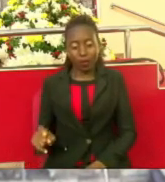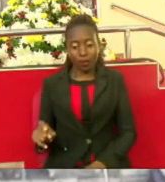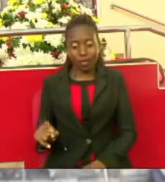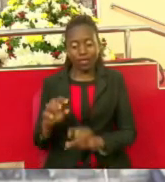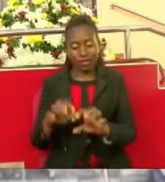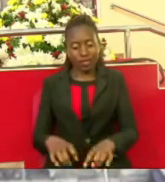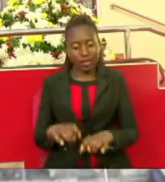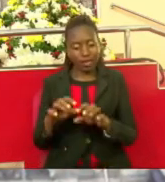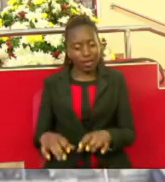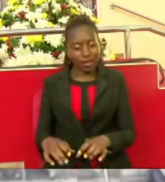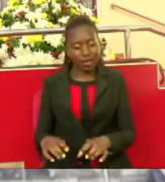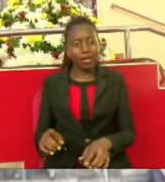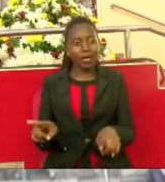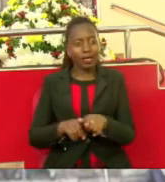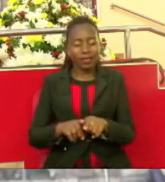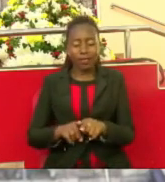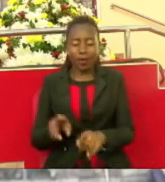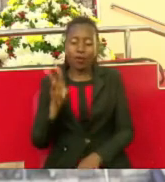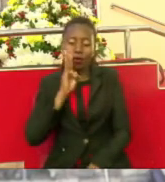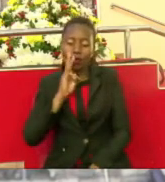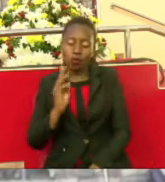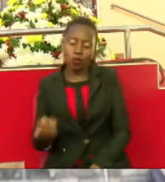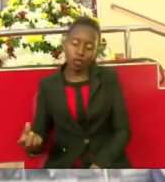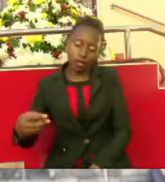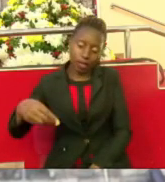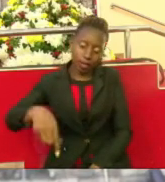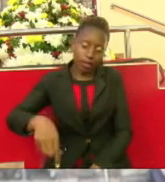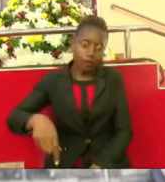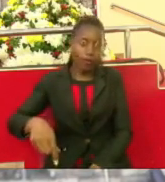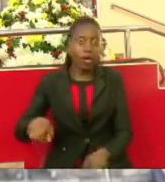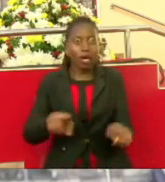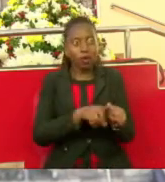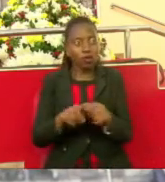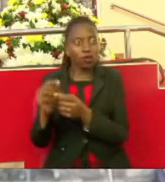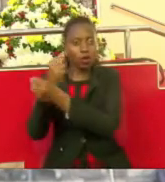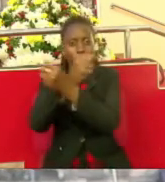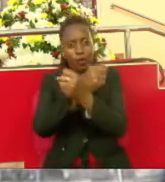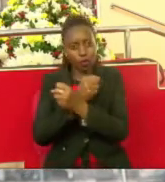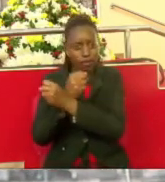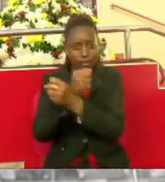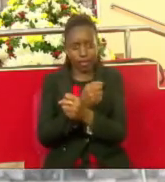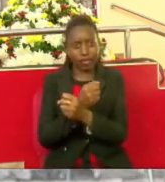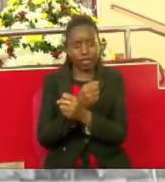You must water it. You must protect it from harmful predators